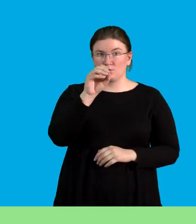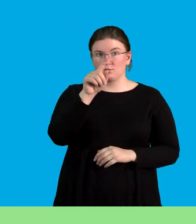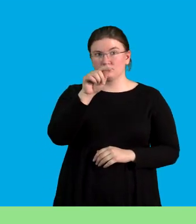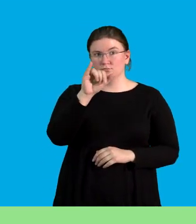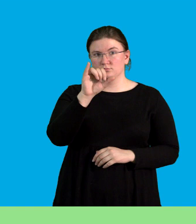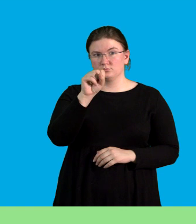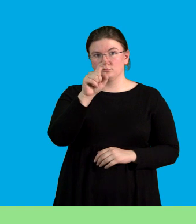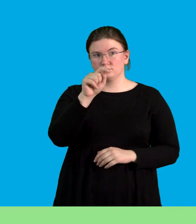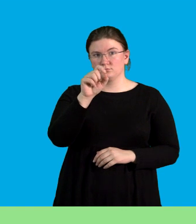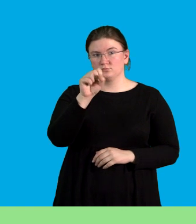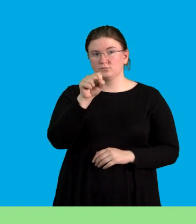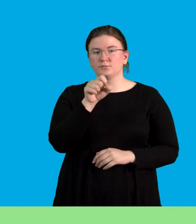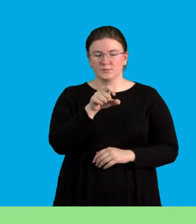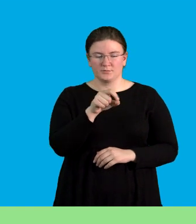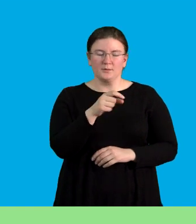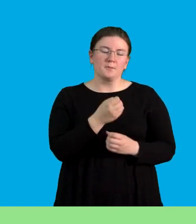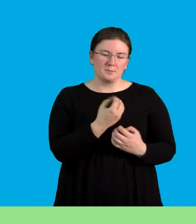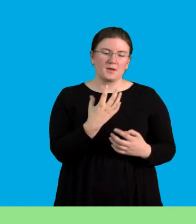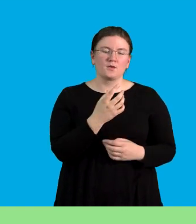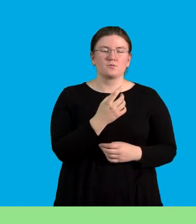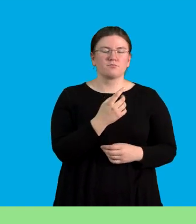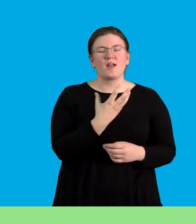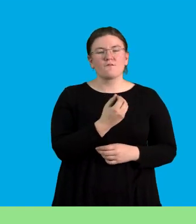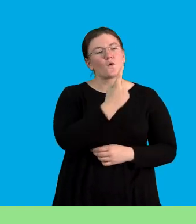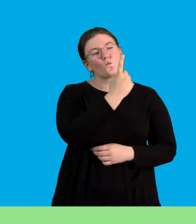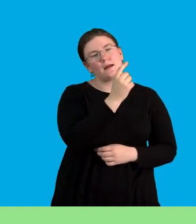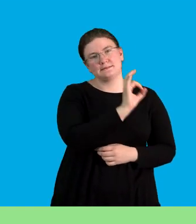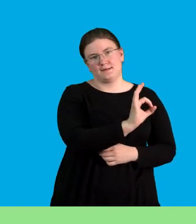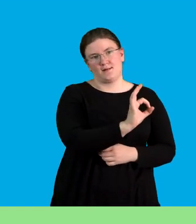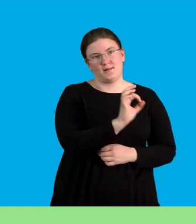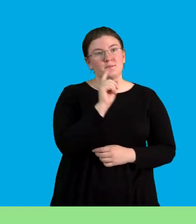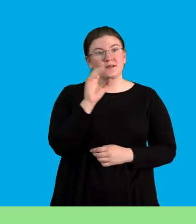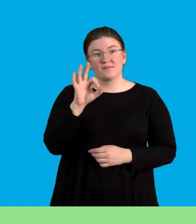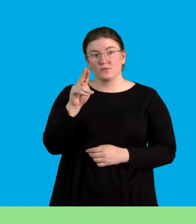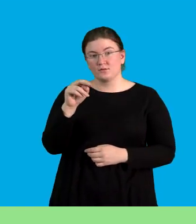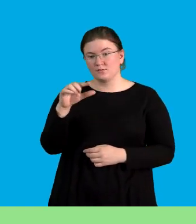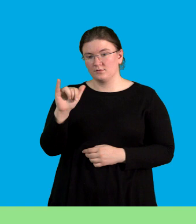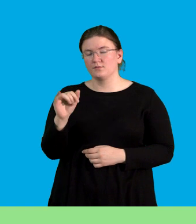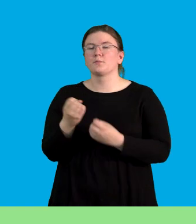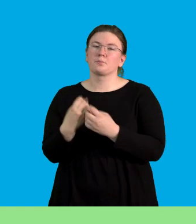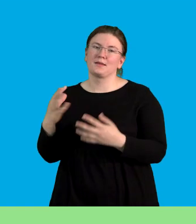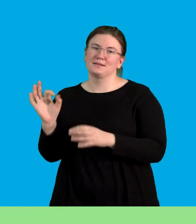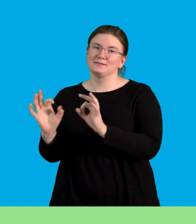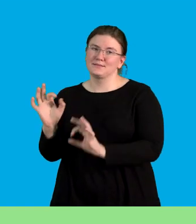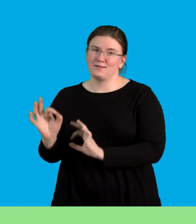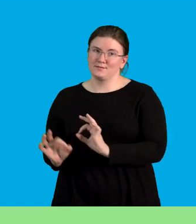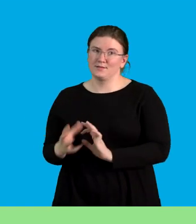Then protists are mostly unicellular organisms, whereas fungi are mostly